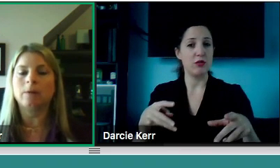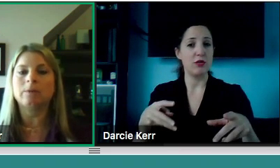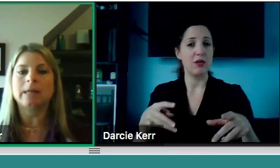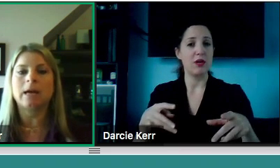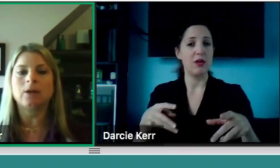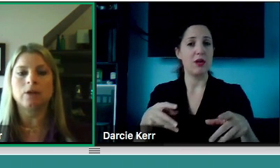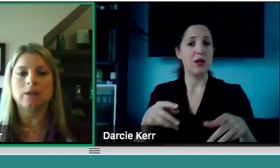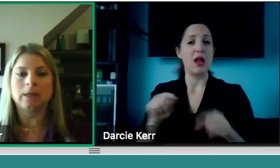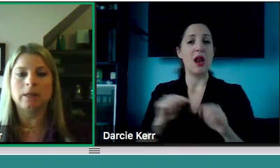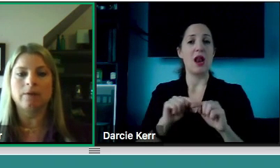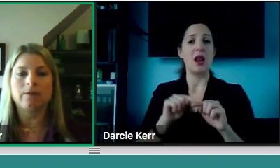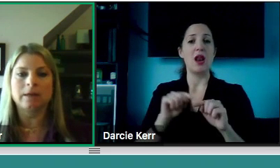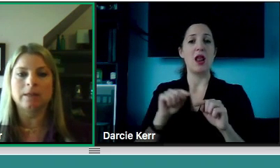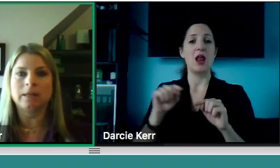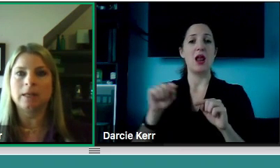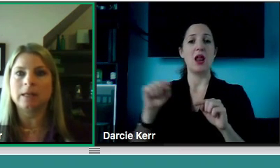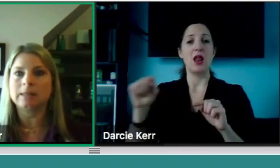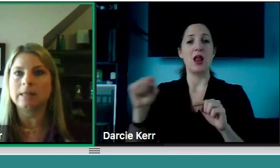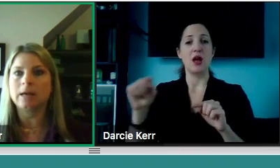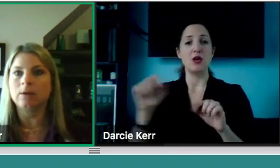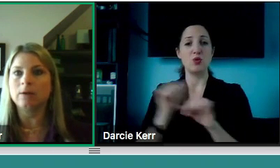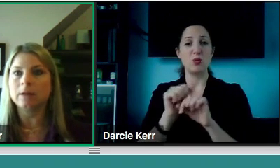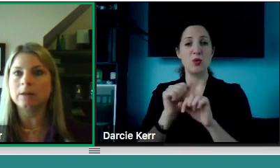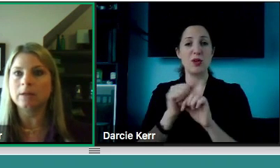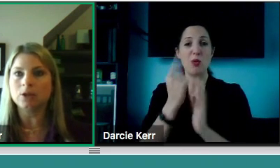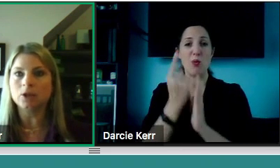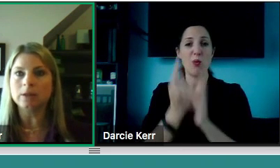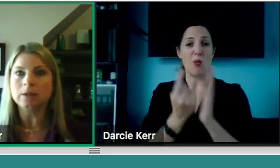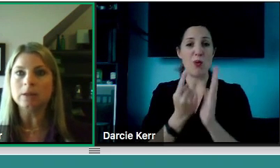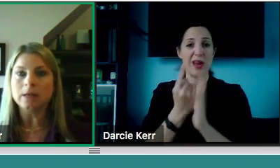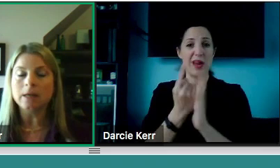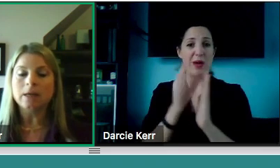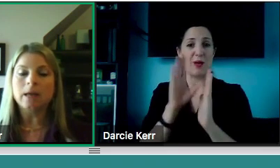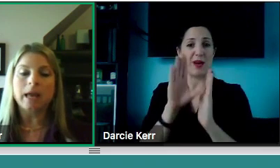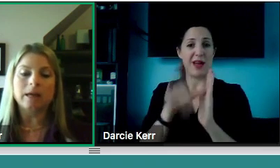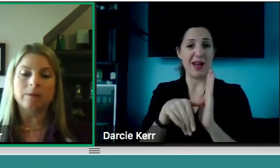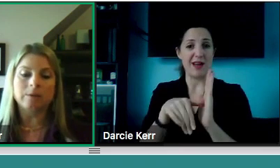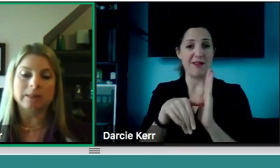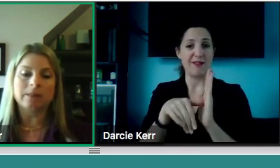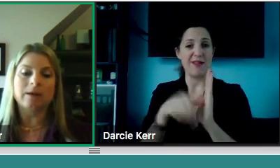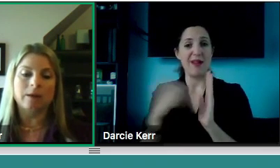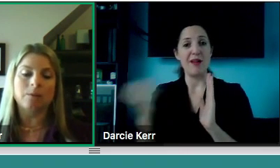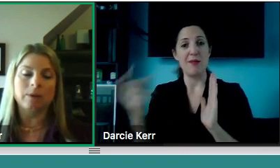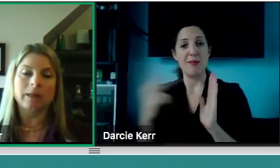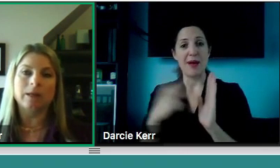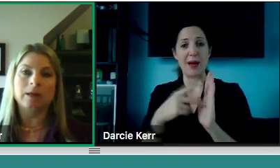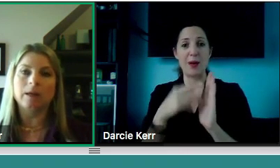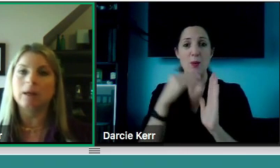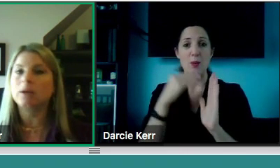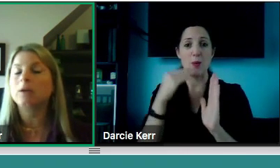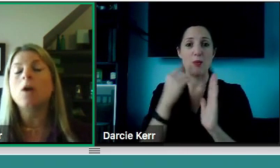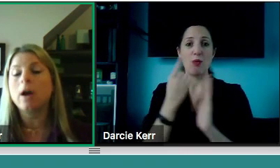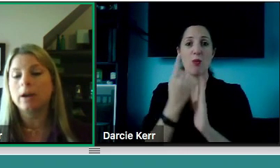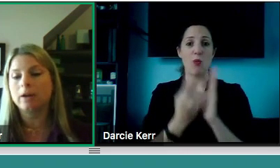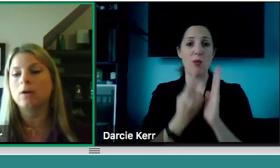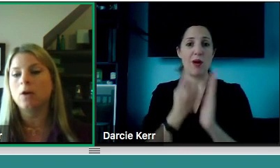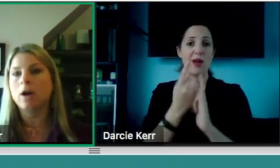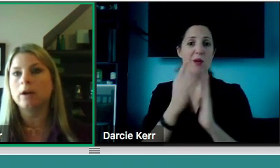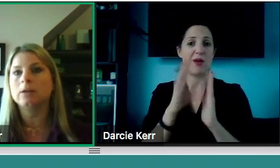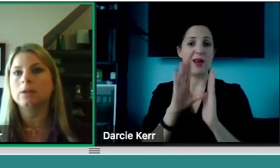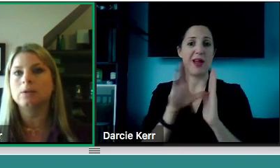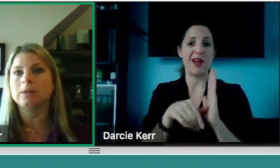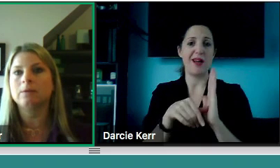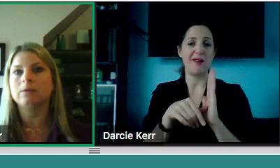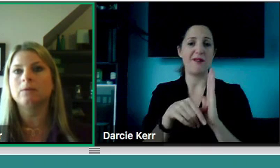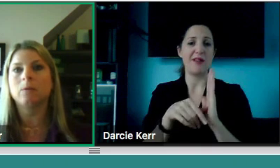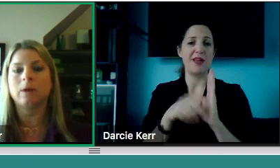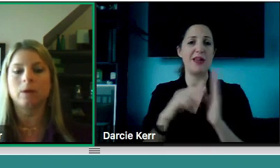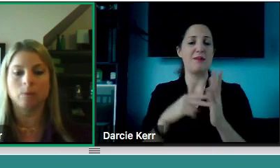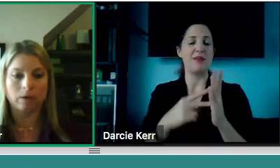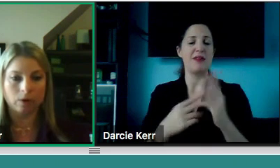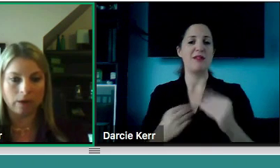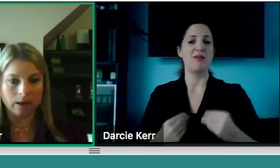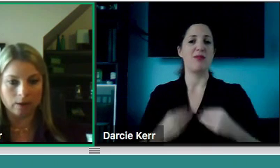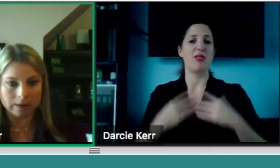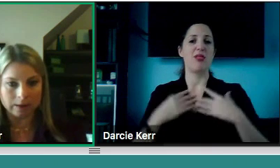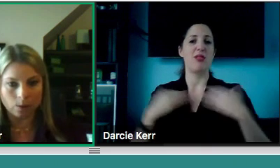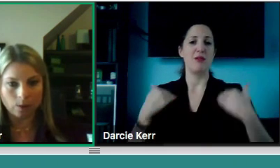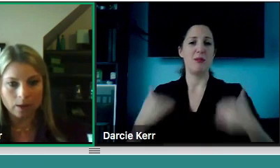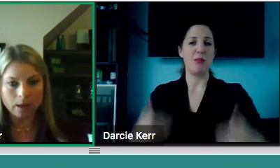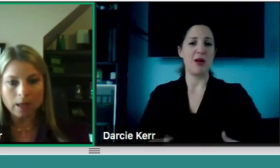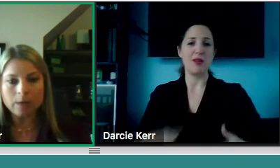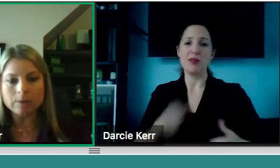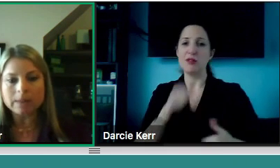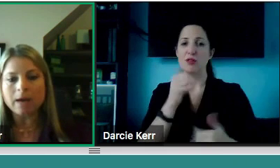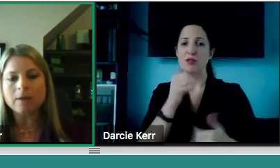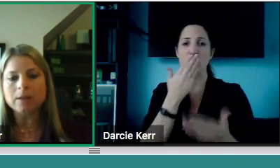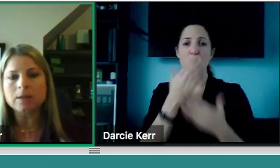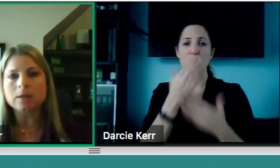each way, it was actually affecting his health condition, and it was really not conducive with good health.